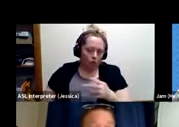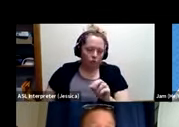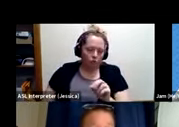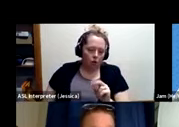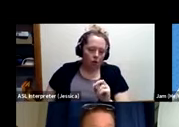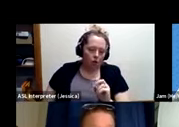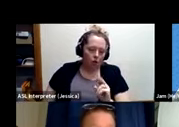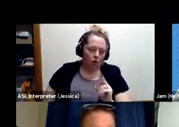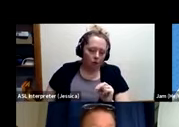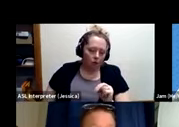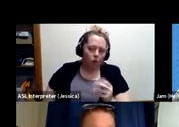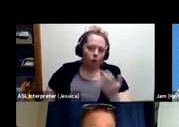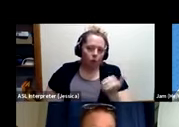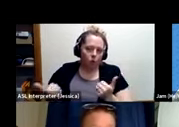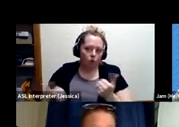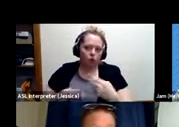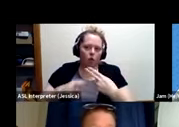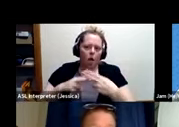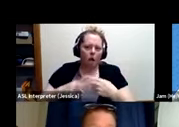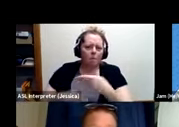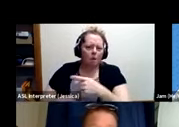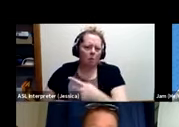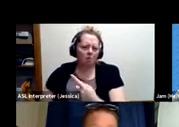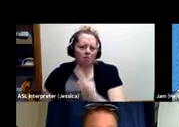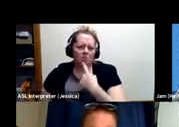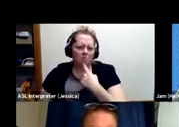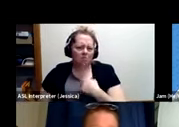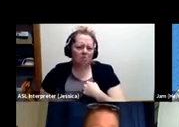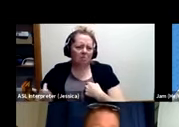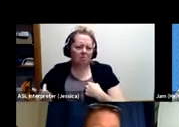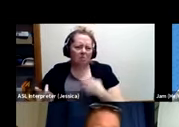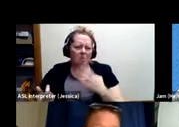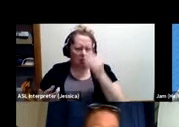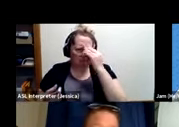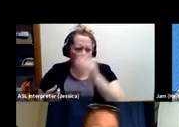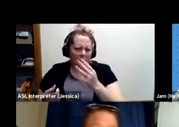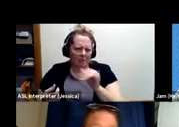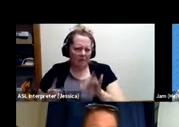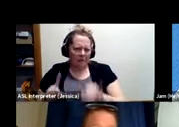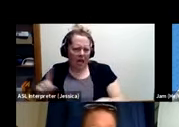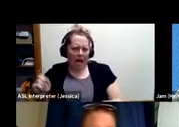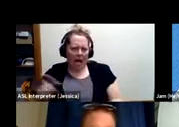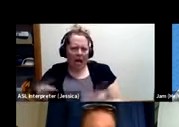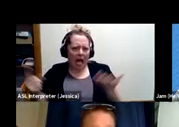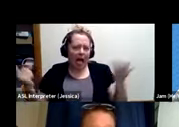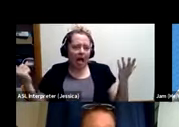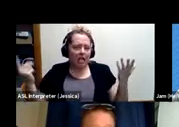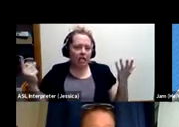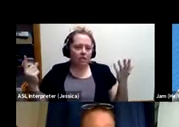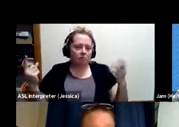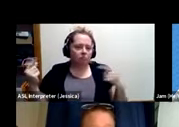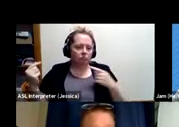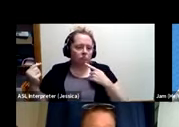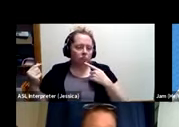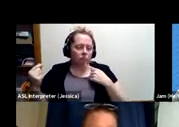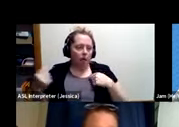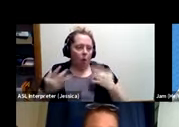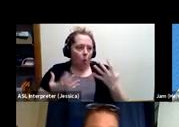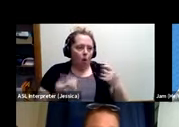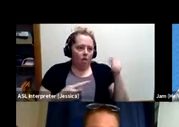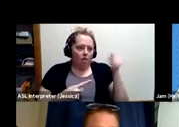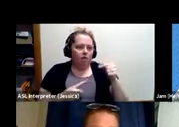and trust them that they know, you know, that what they're doing. And know that what they're telling you is what's right for